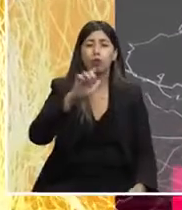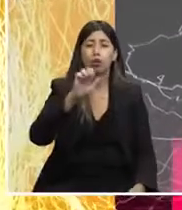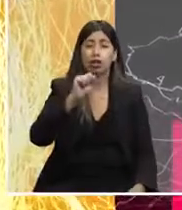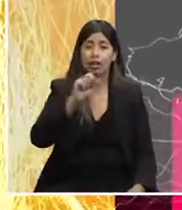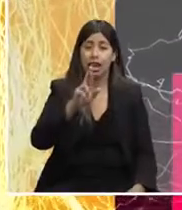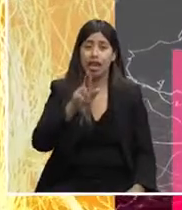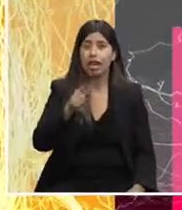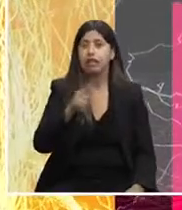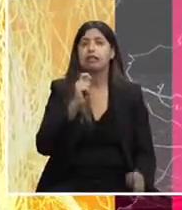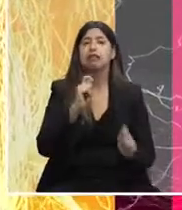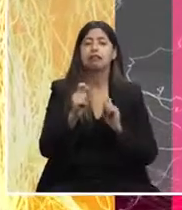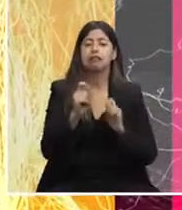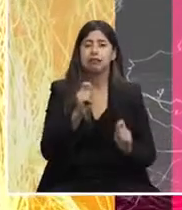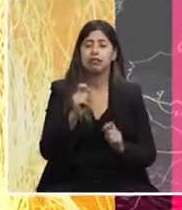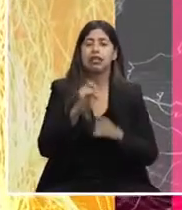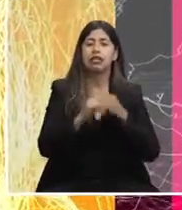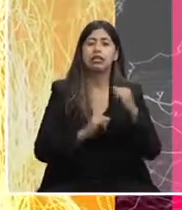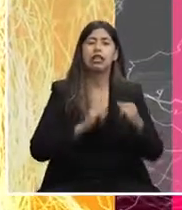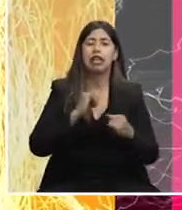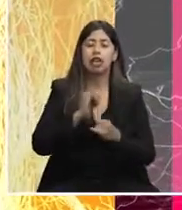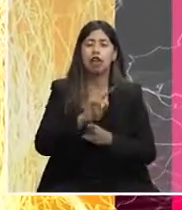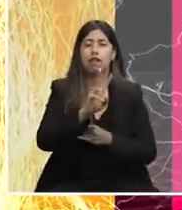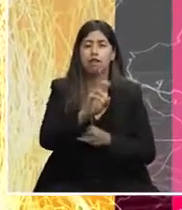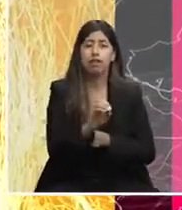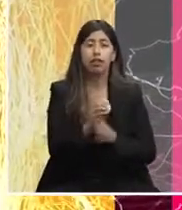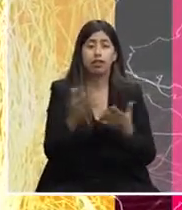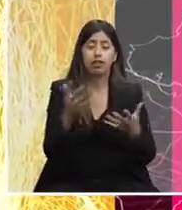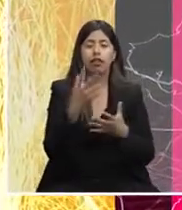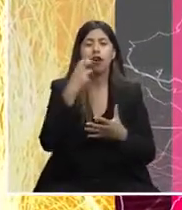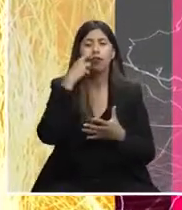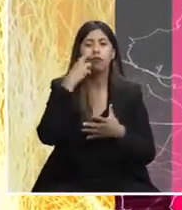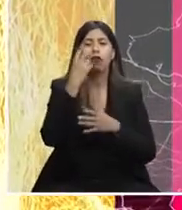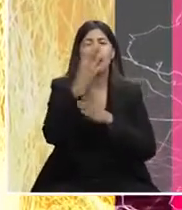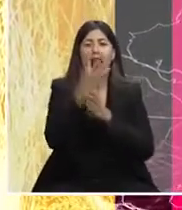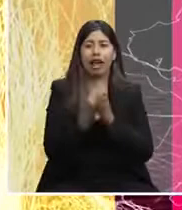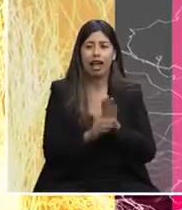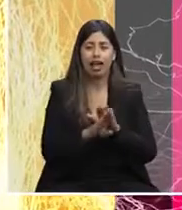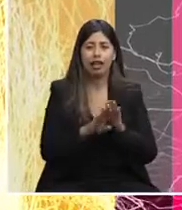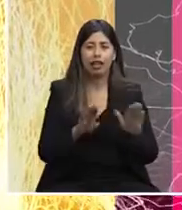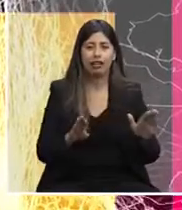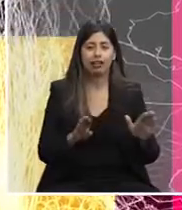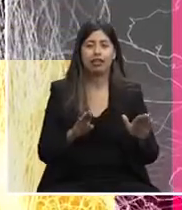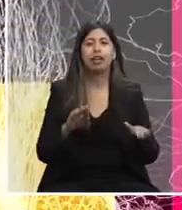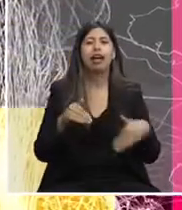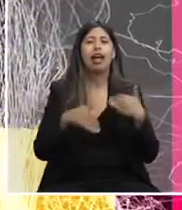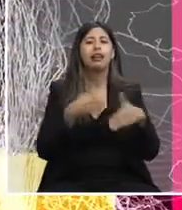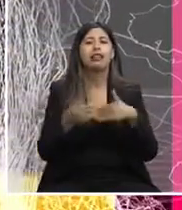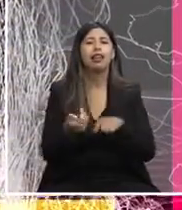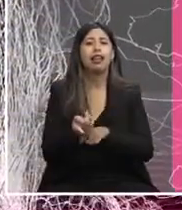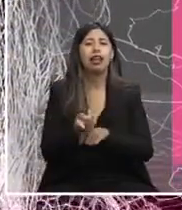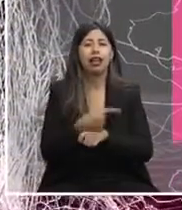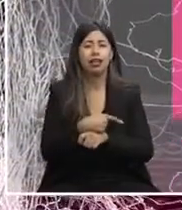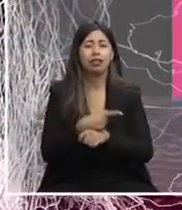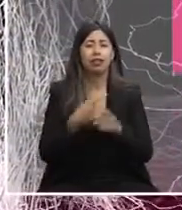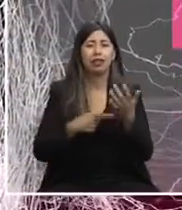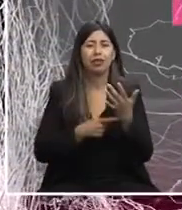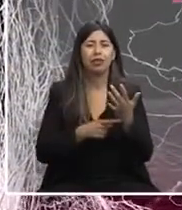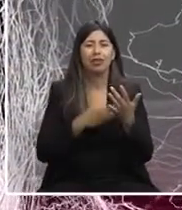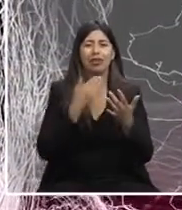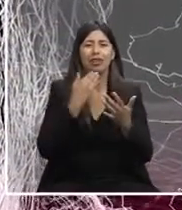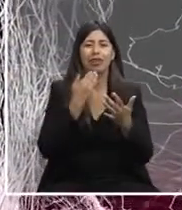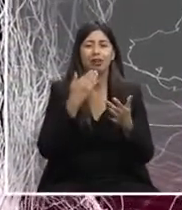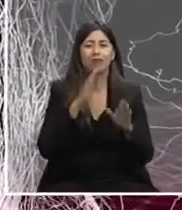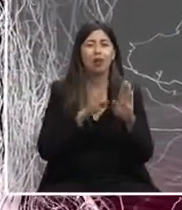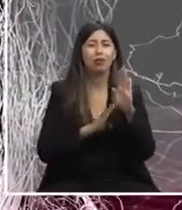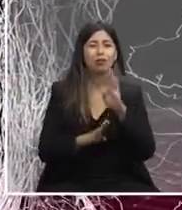continued acceleration of technology and without serious efforts to protect humanity, there is strong reason